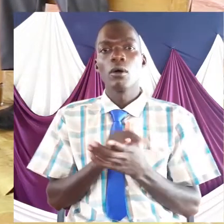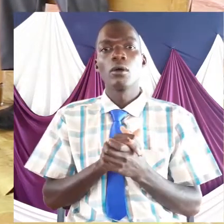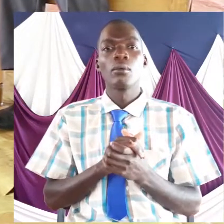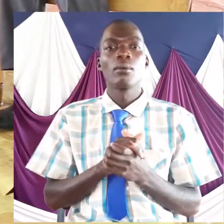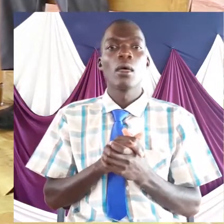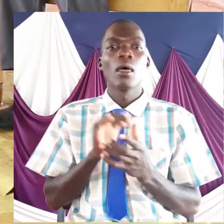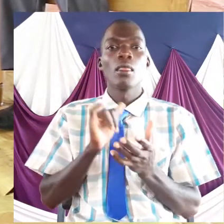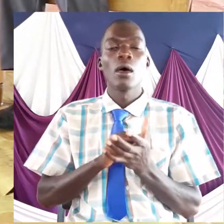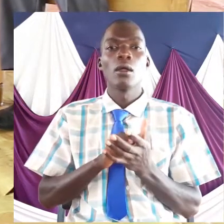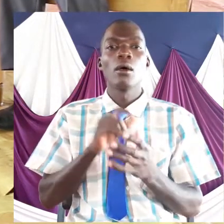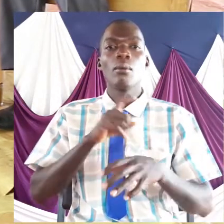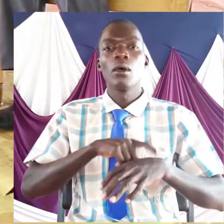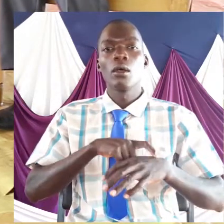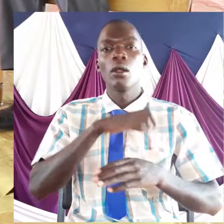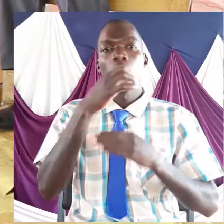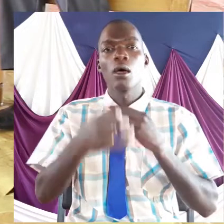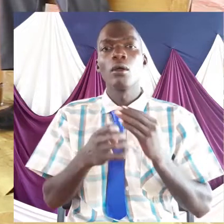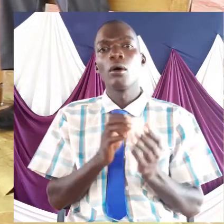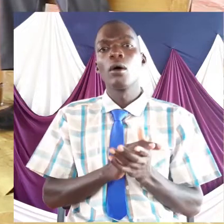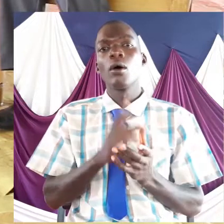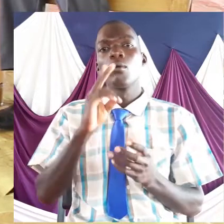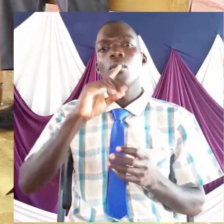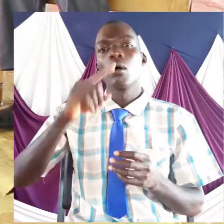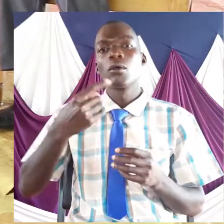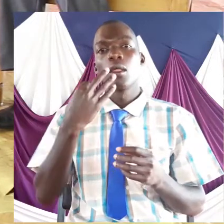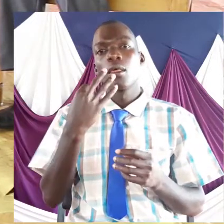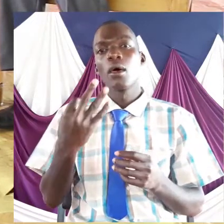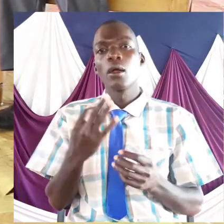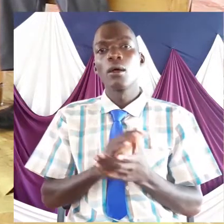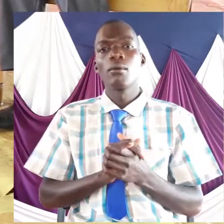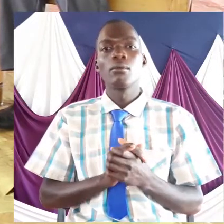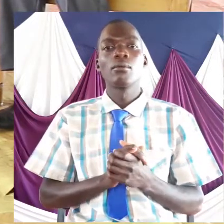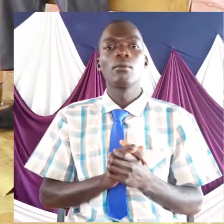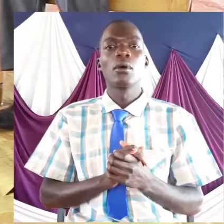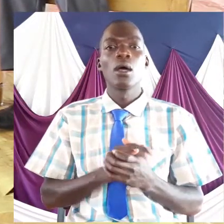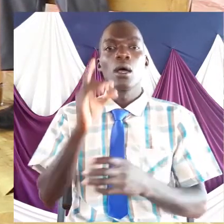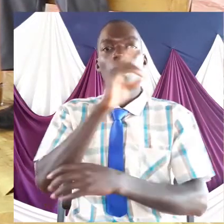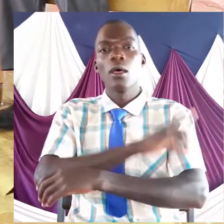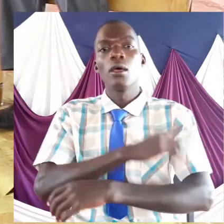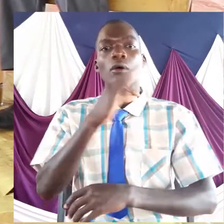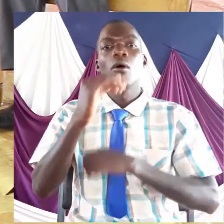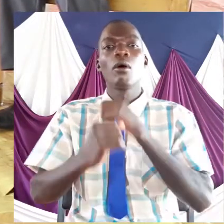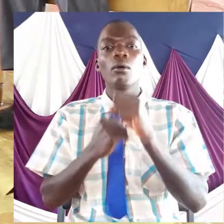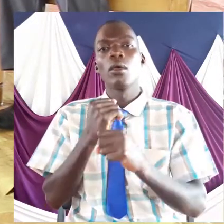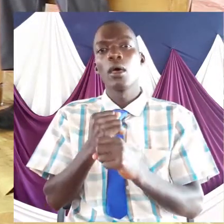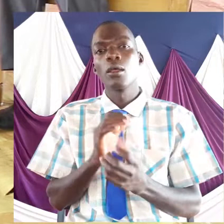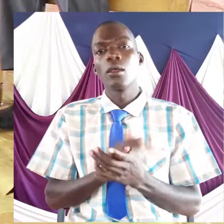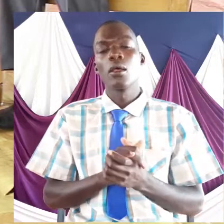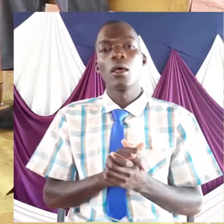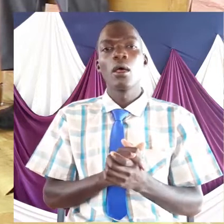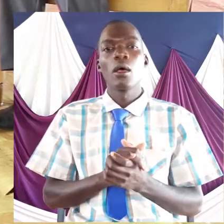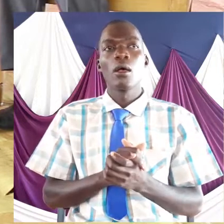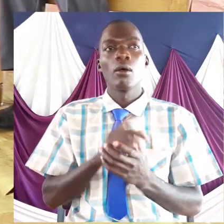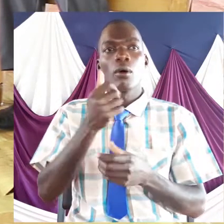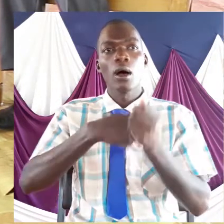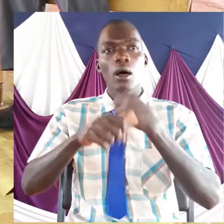1844, that period ended the 2,300 days of years. Would I be